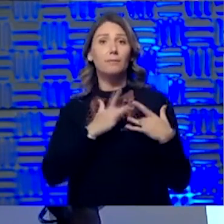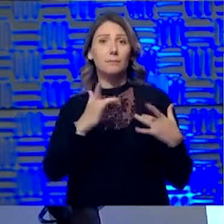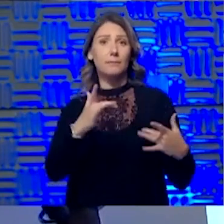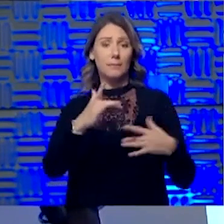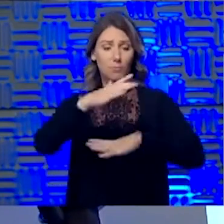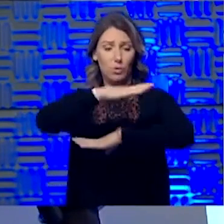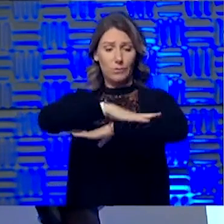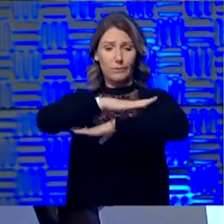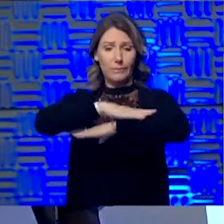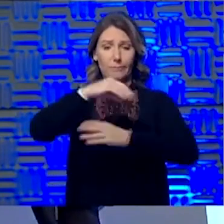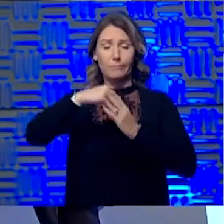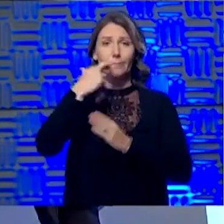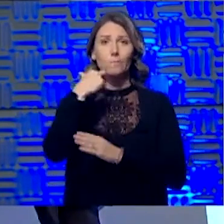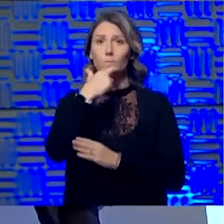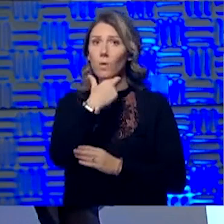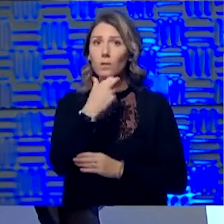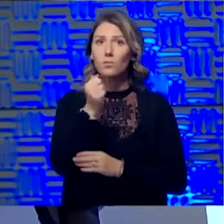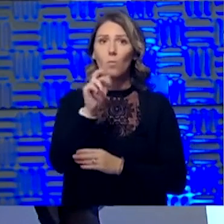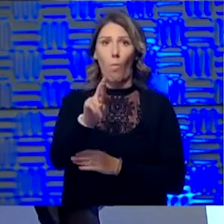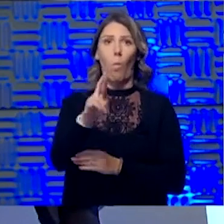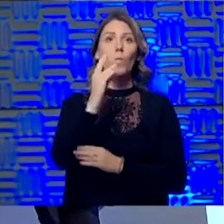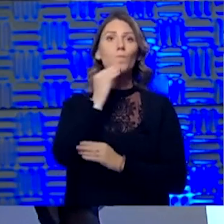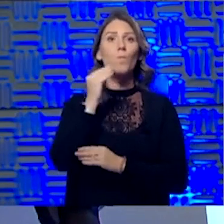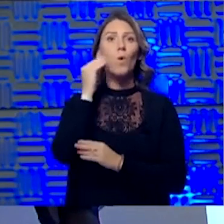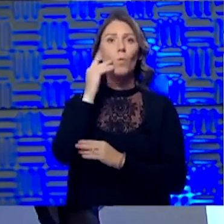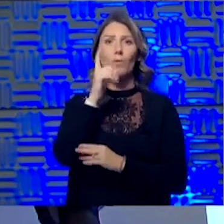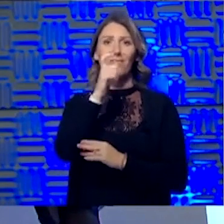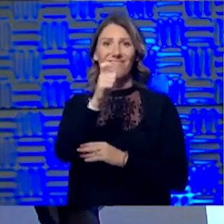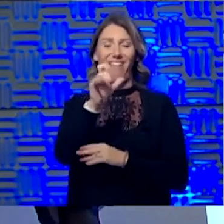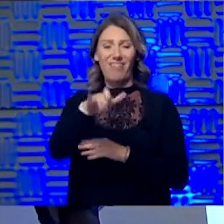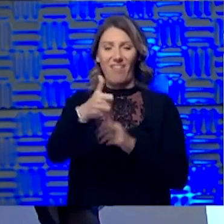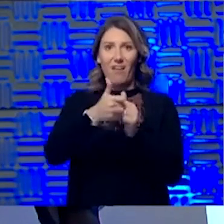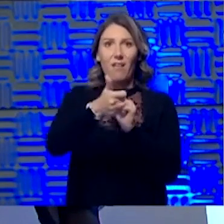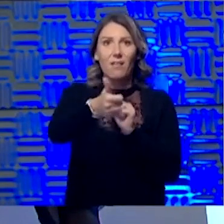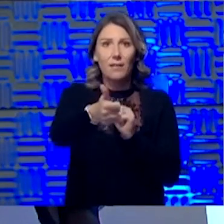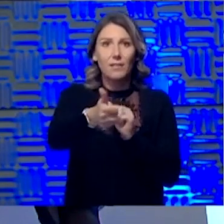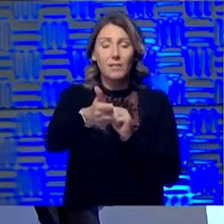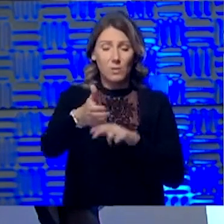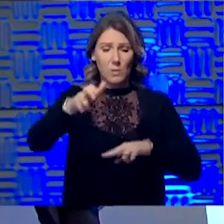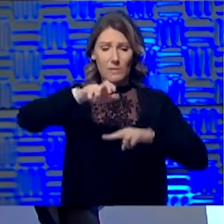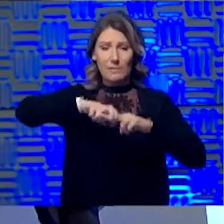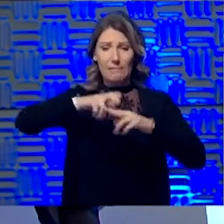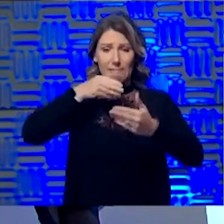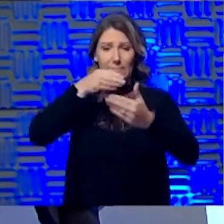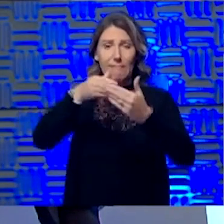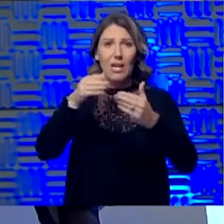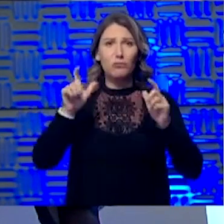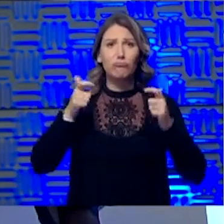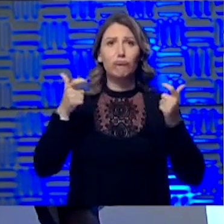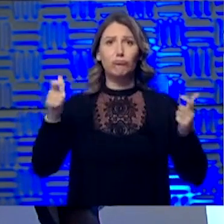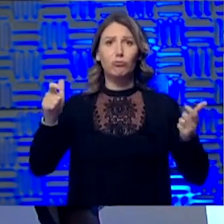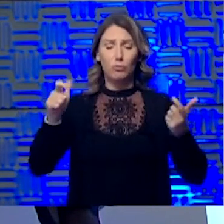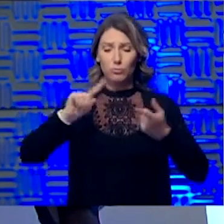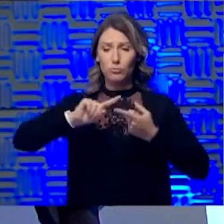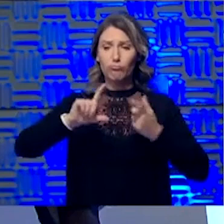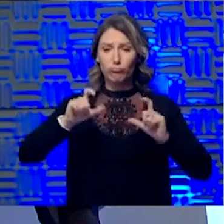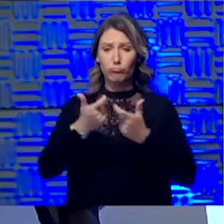restaurant or in a home are not this far apart. So sitting closer to a large group of folks